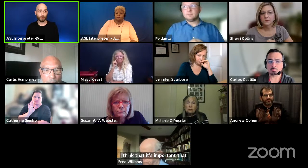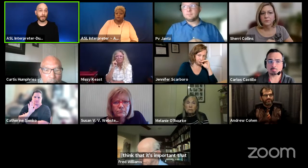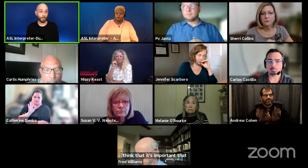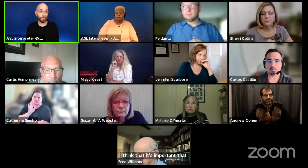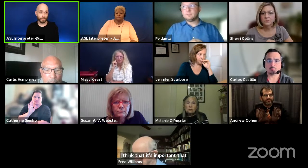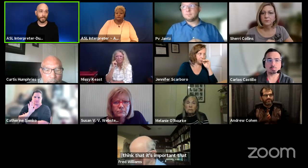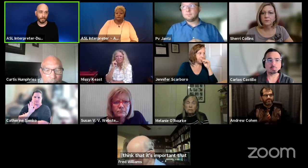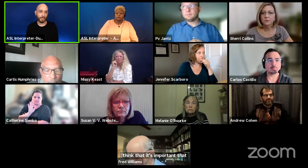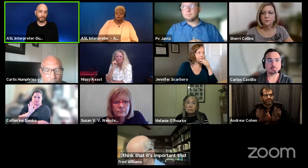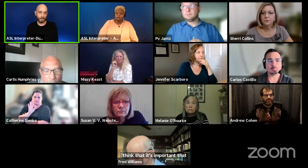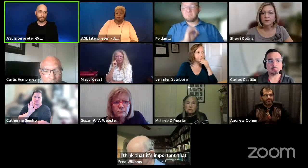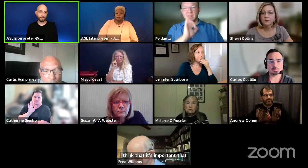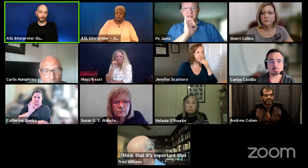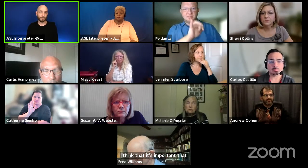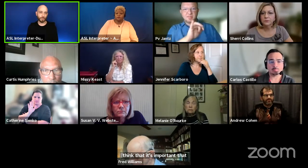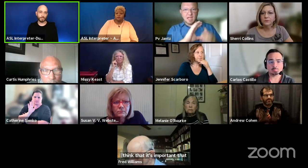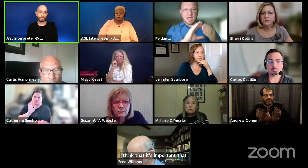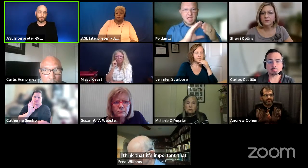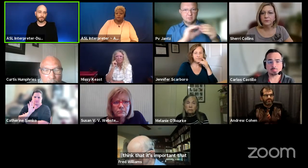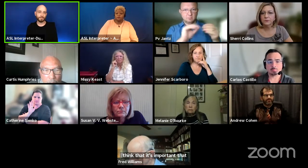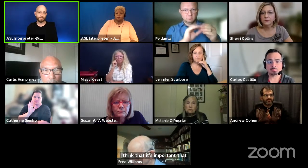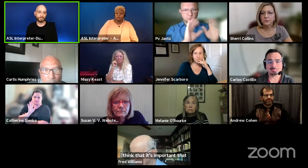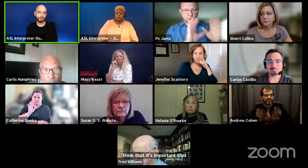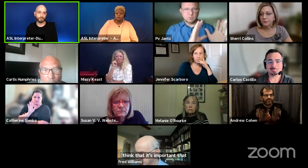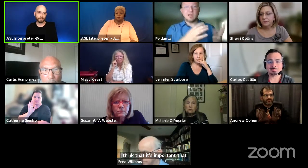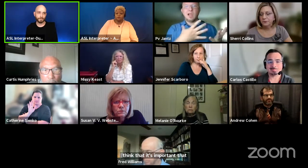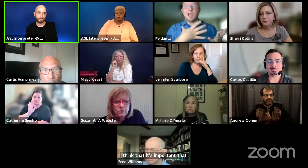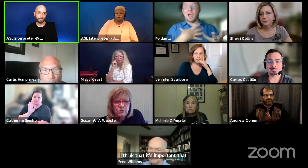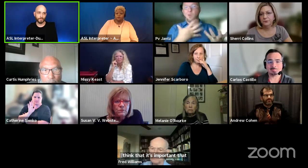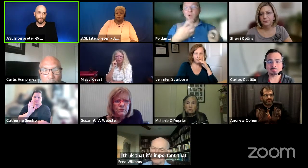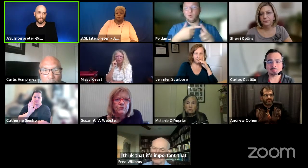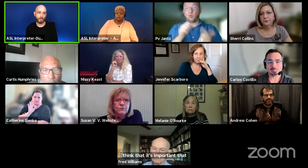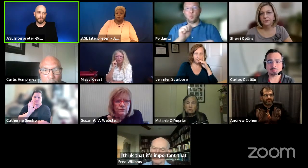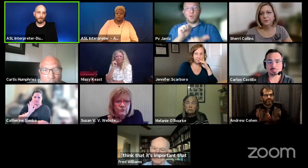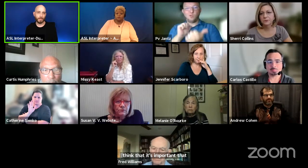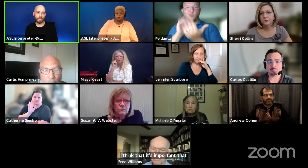keep a great person in the executive director position.